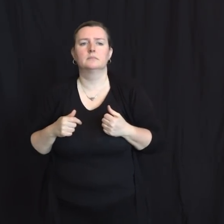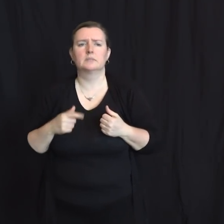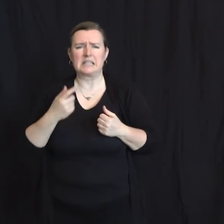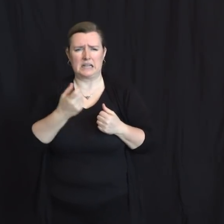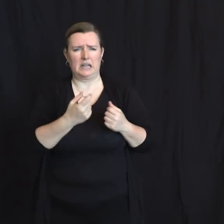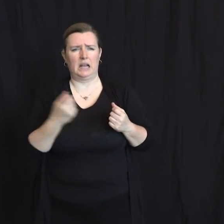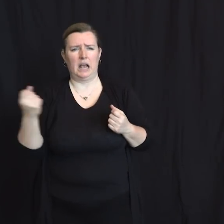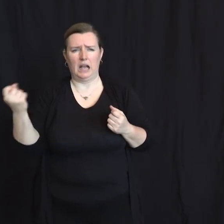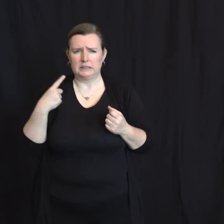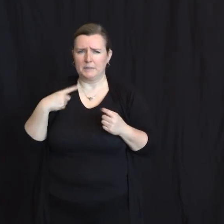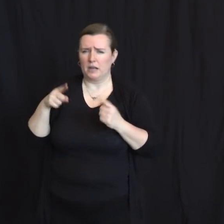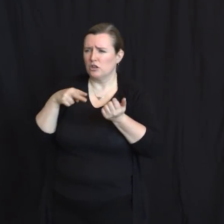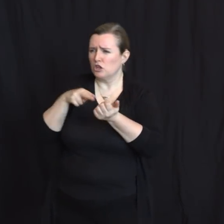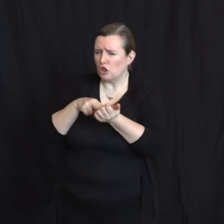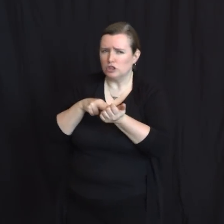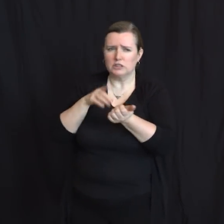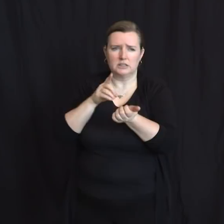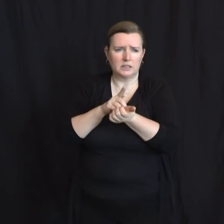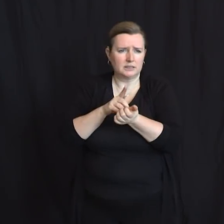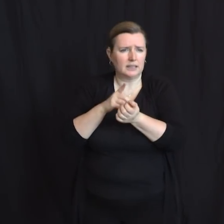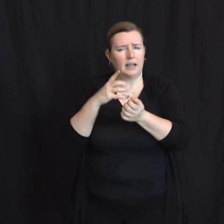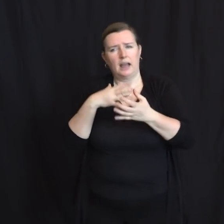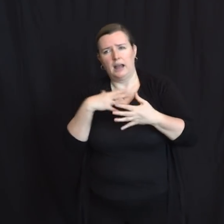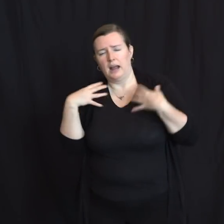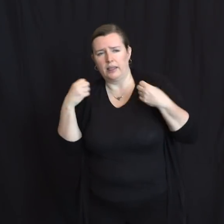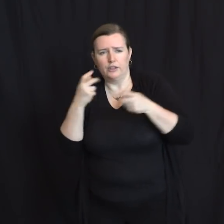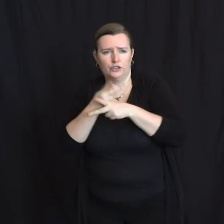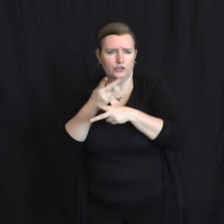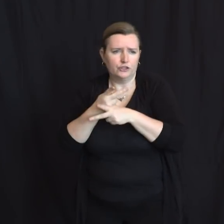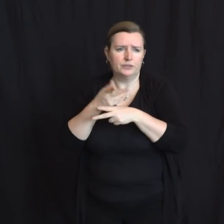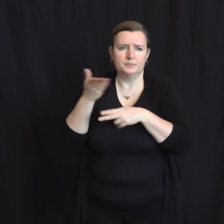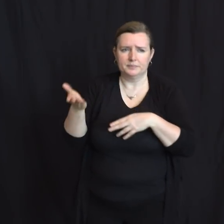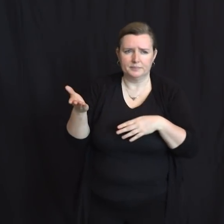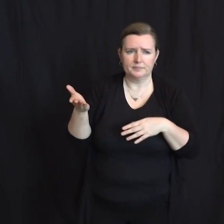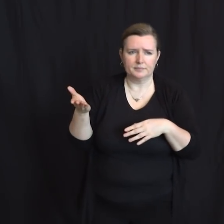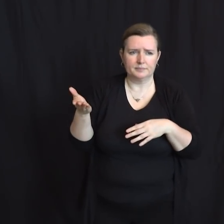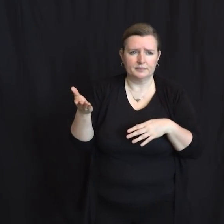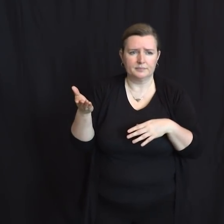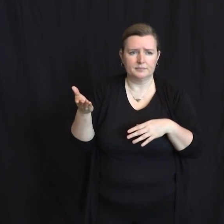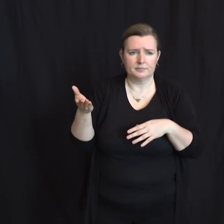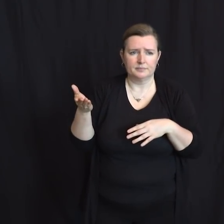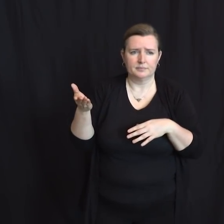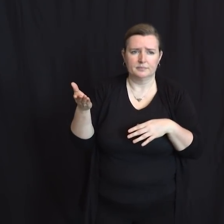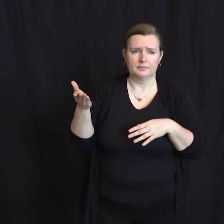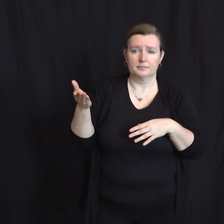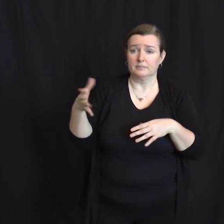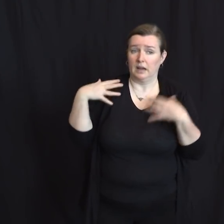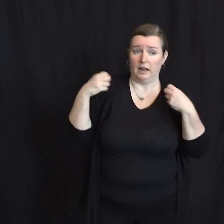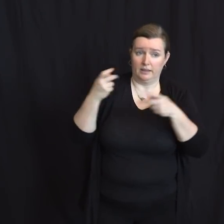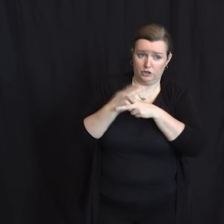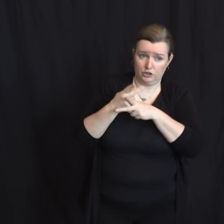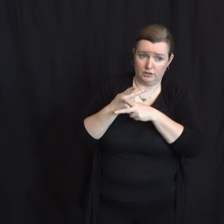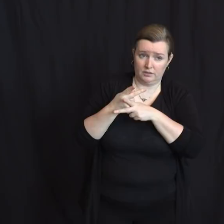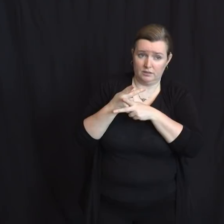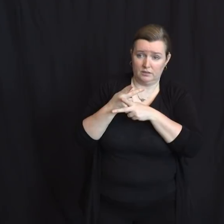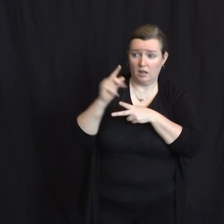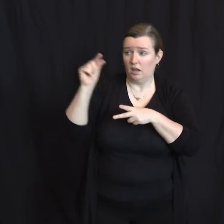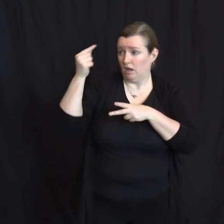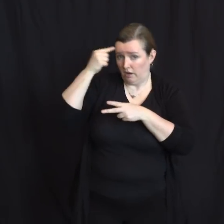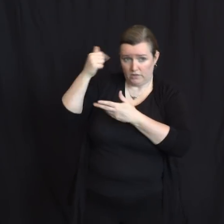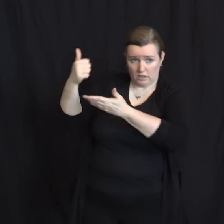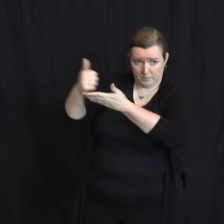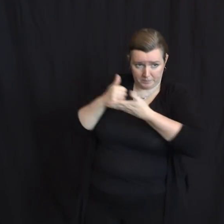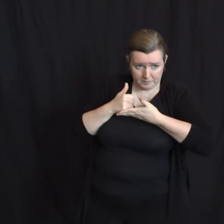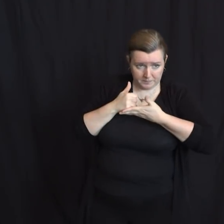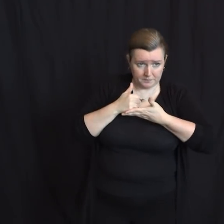healthcare workers and how people are doing. I think I can safely say, through the efforts of our healthcare workers, through the efforts of the governor, through the efforts of the health